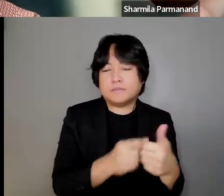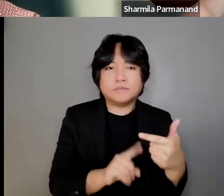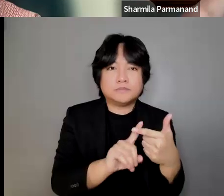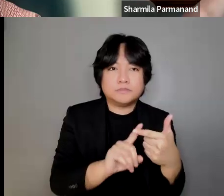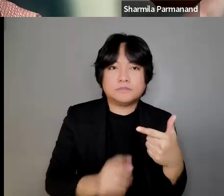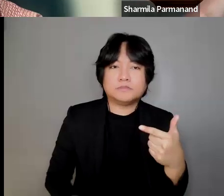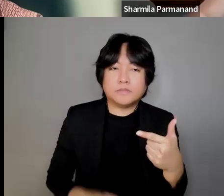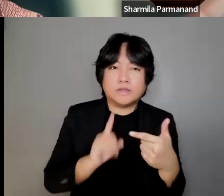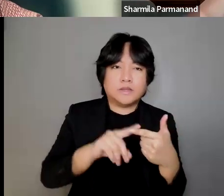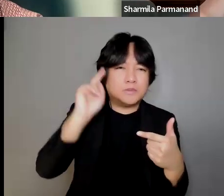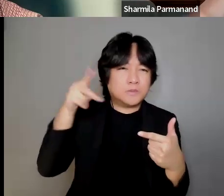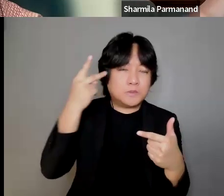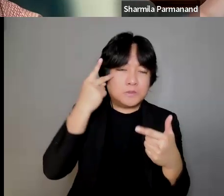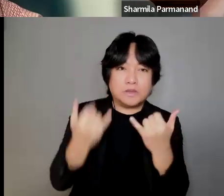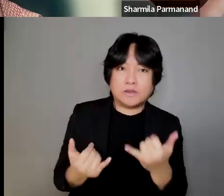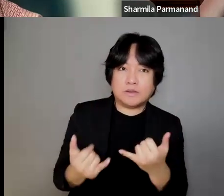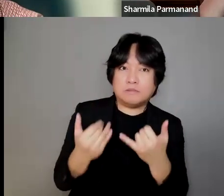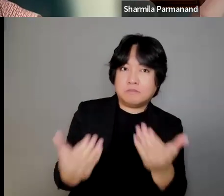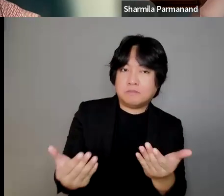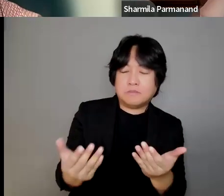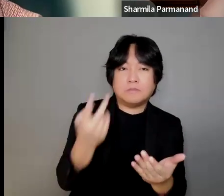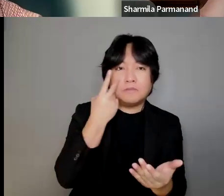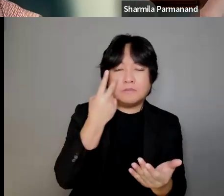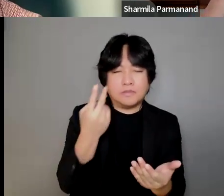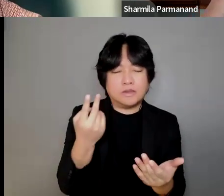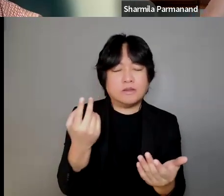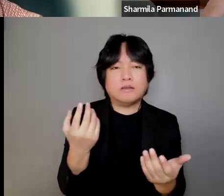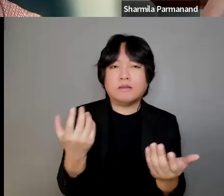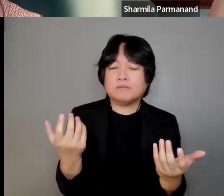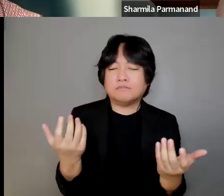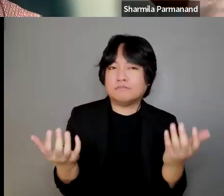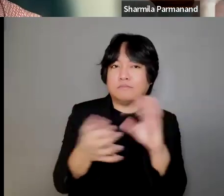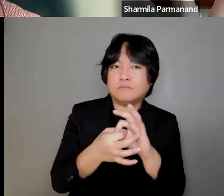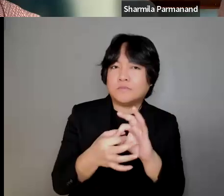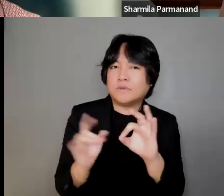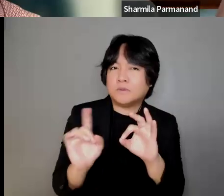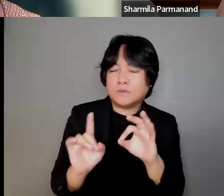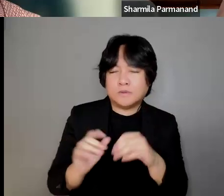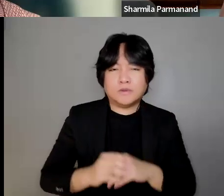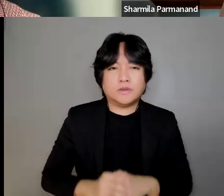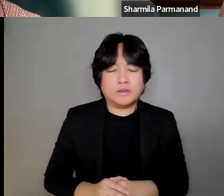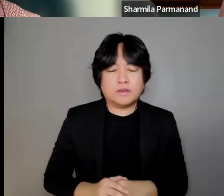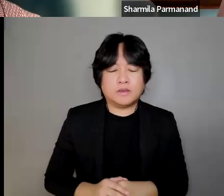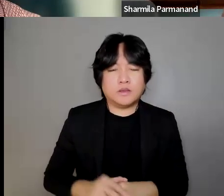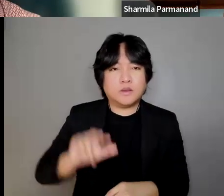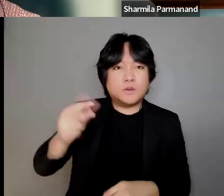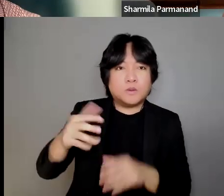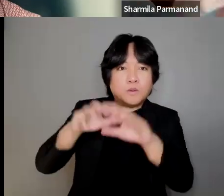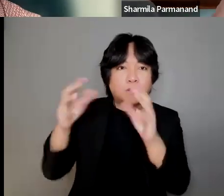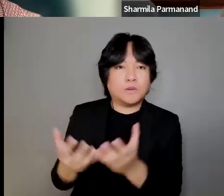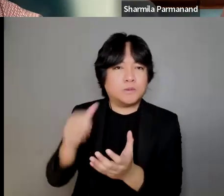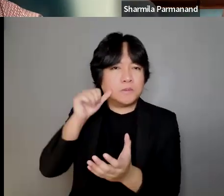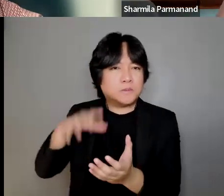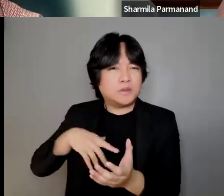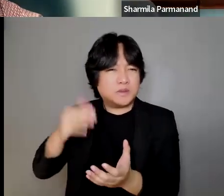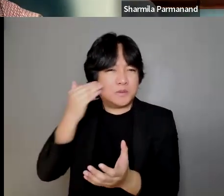think is the politics of representation also, which is a bit related, but the way third world women, for example, are